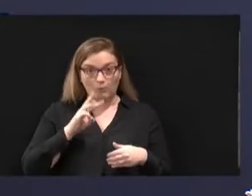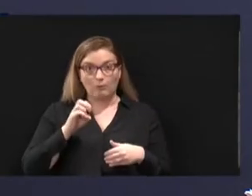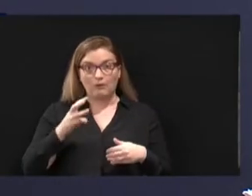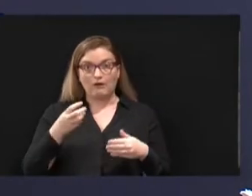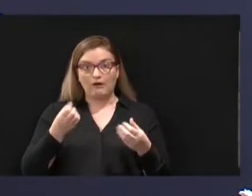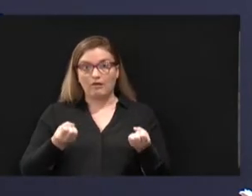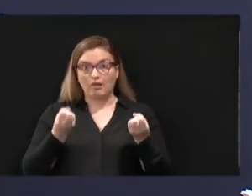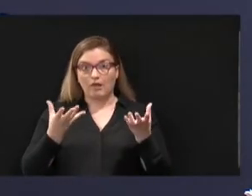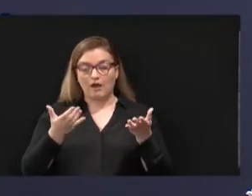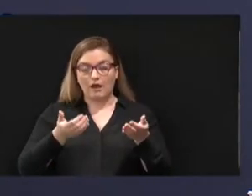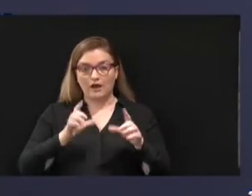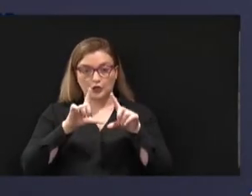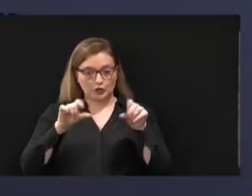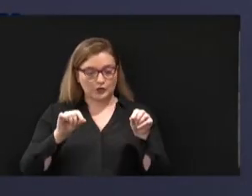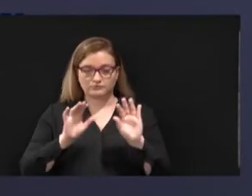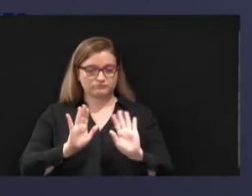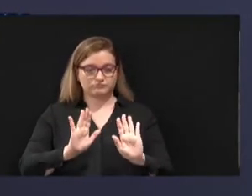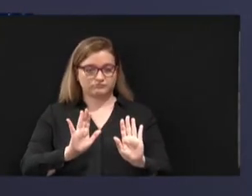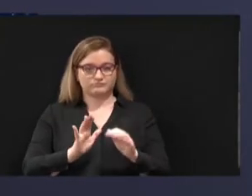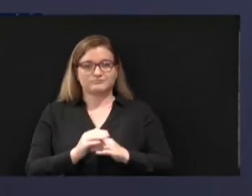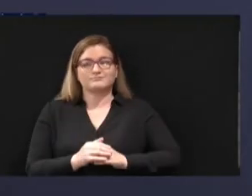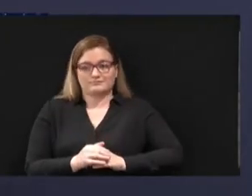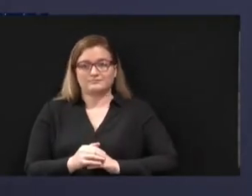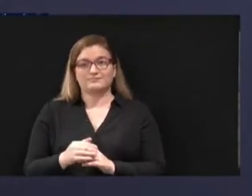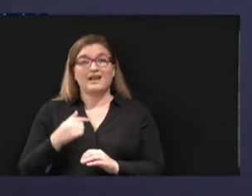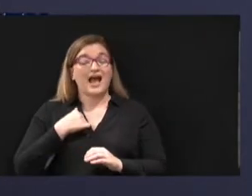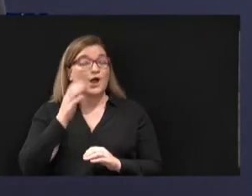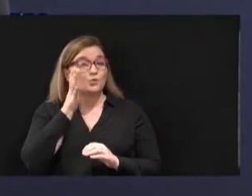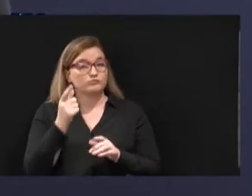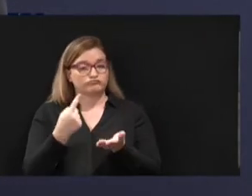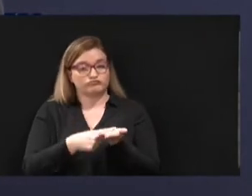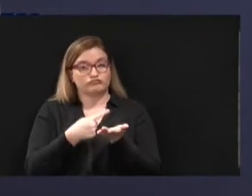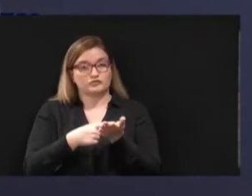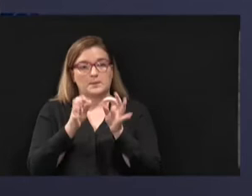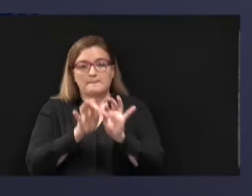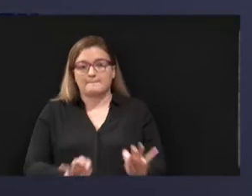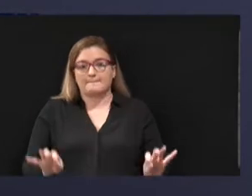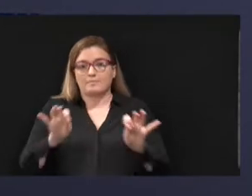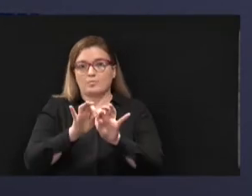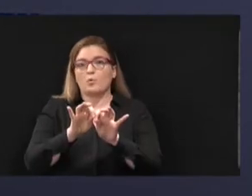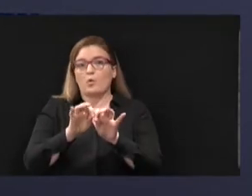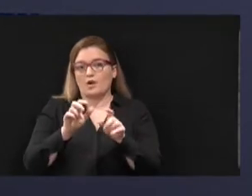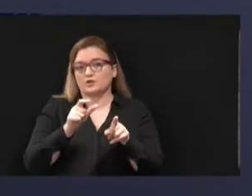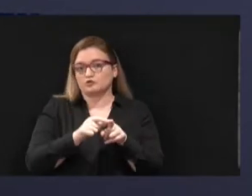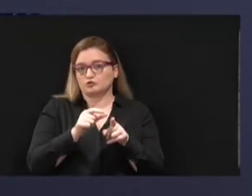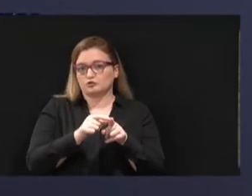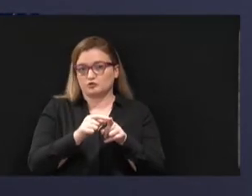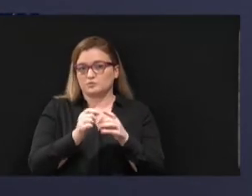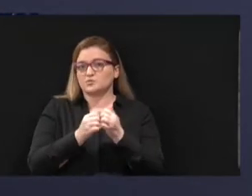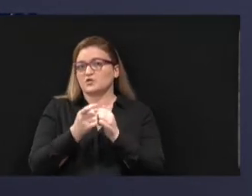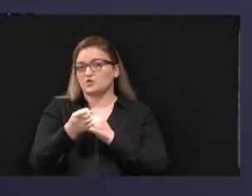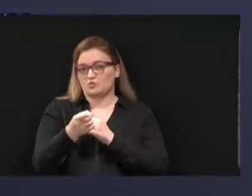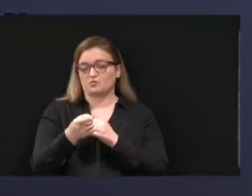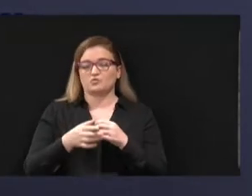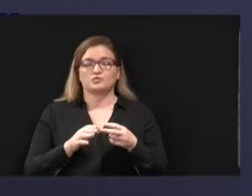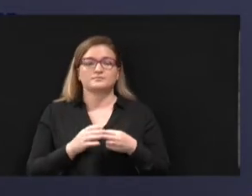some important terms with you. This is from the Orton Gillingham